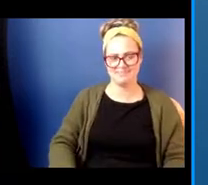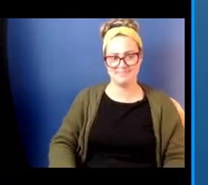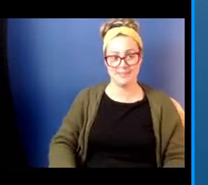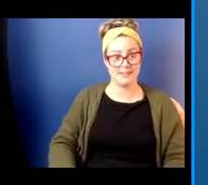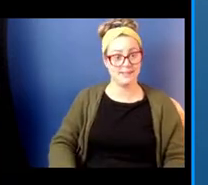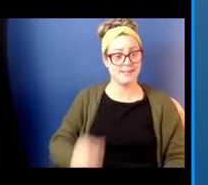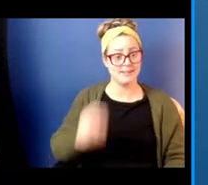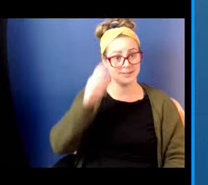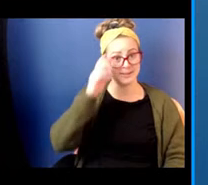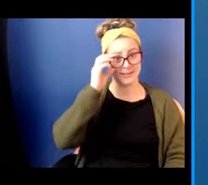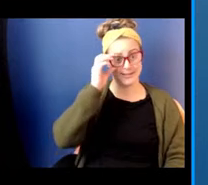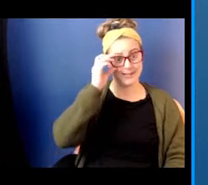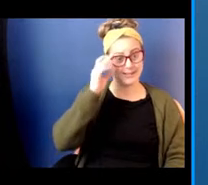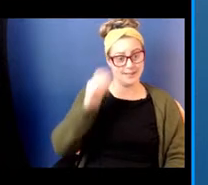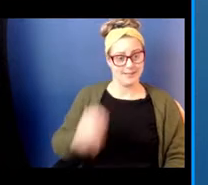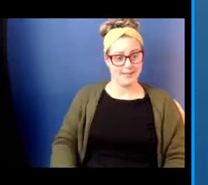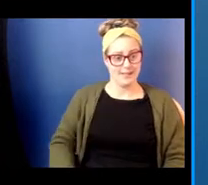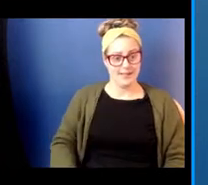Antonio